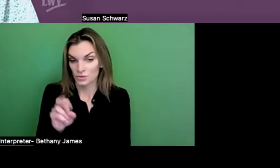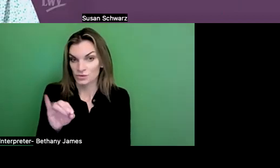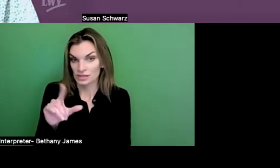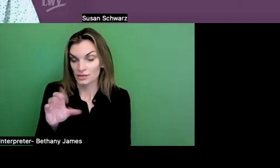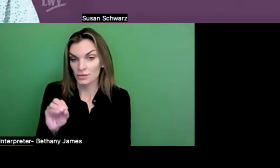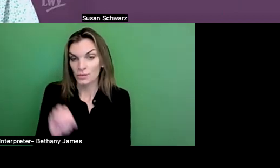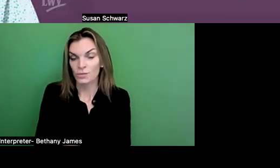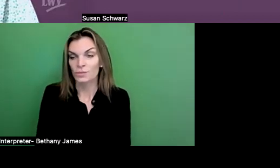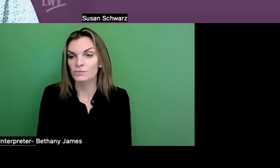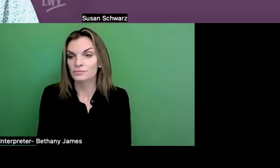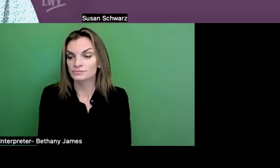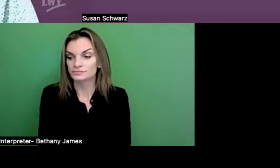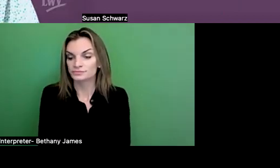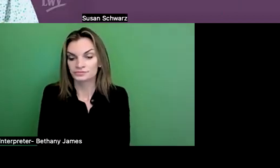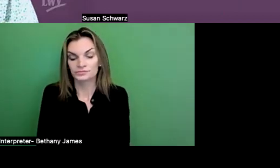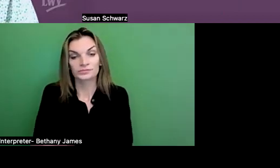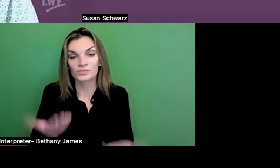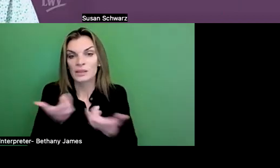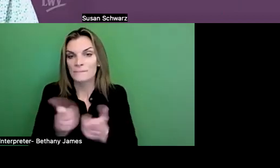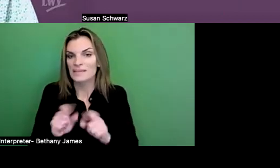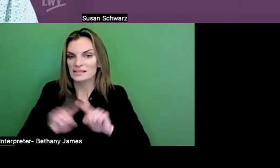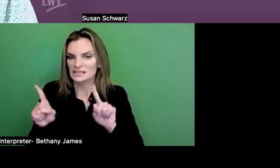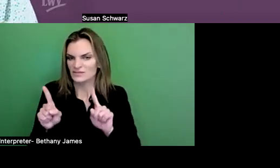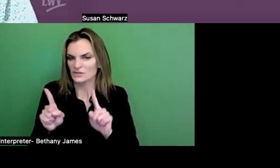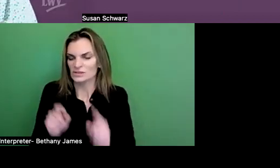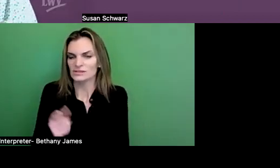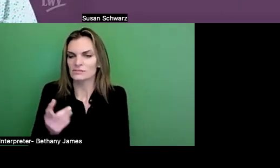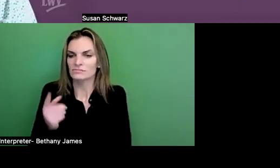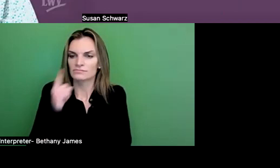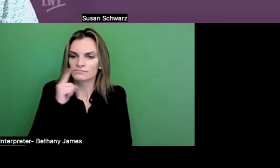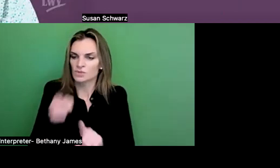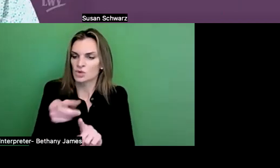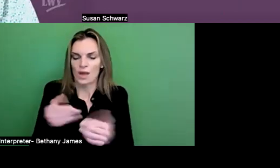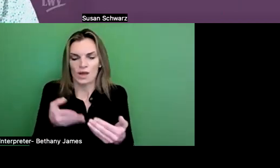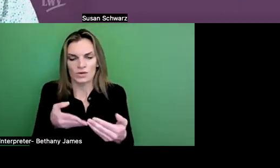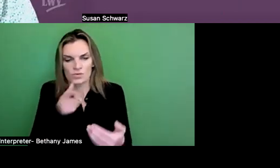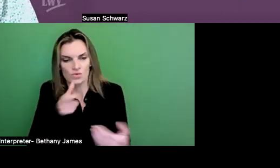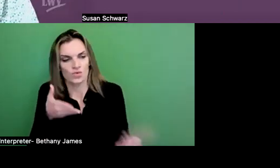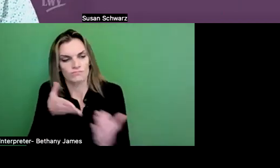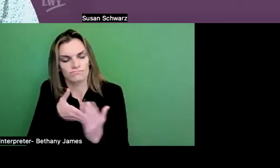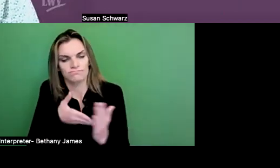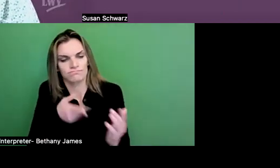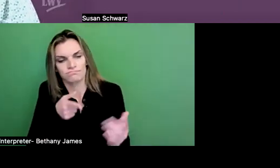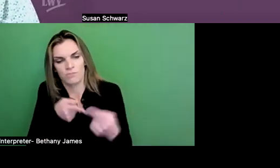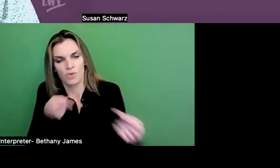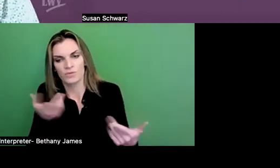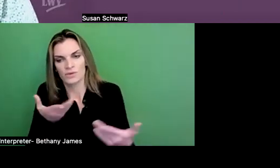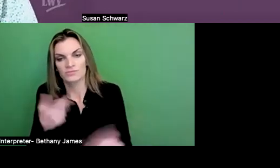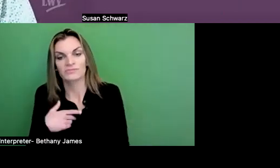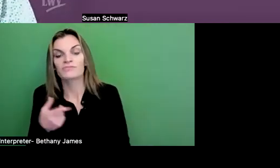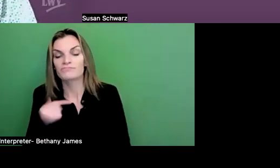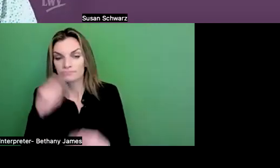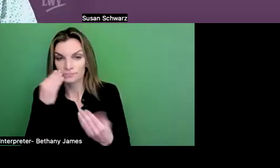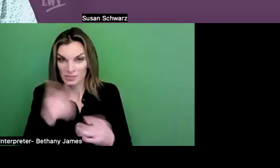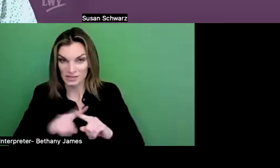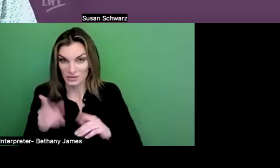major differences between you and your opponents? Well, I certainly can't tell you the major difference between Mr.